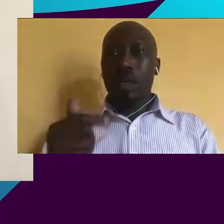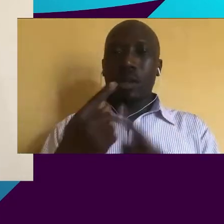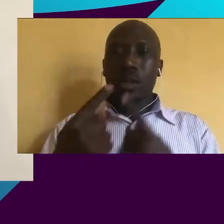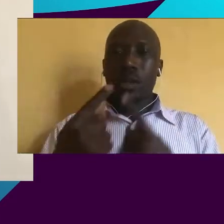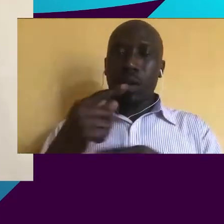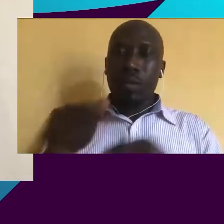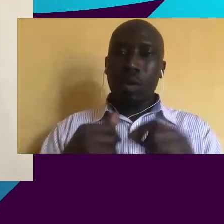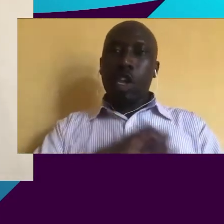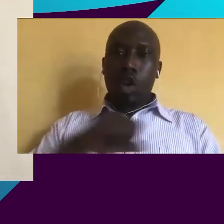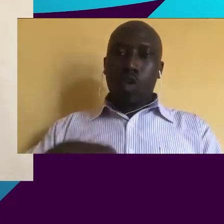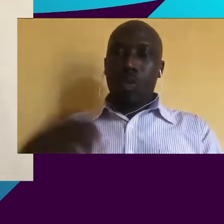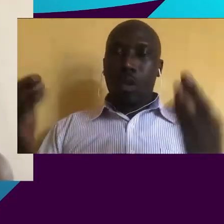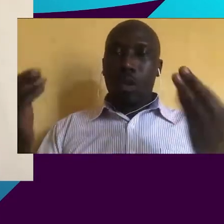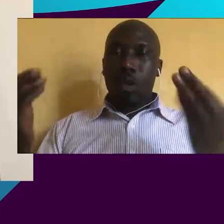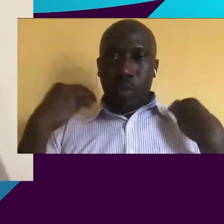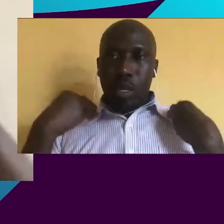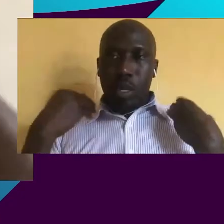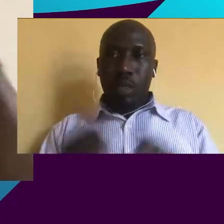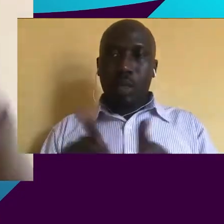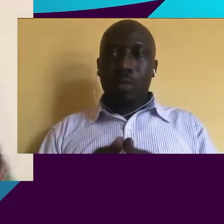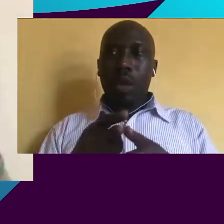are non-sexually attractive